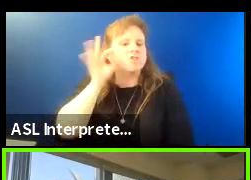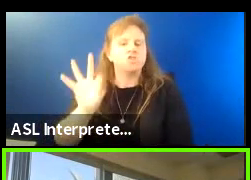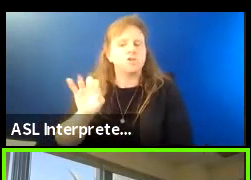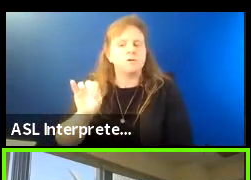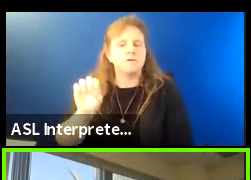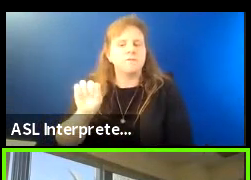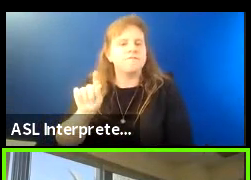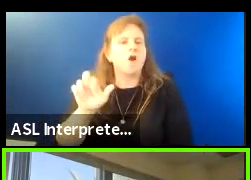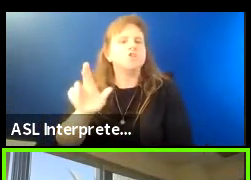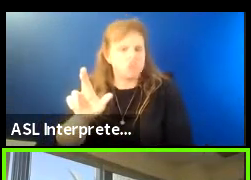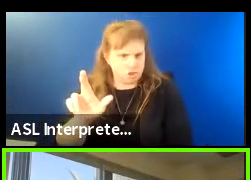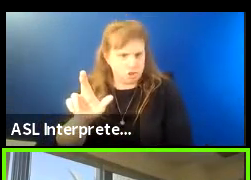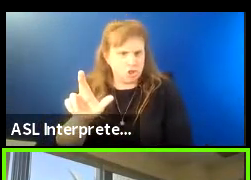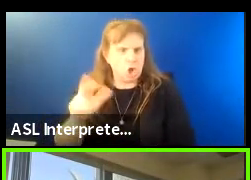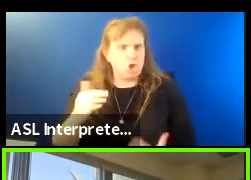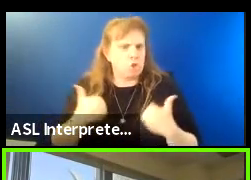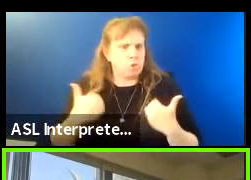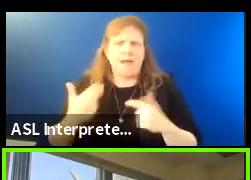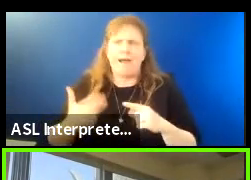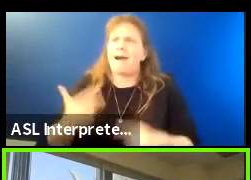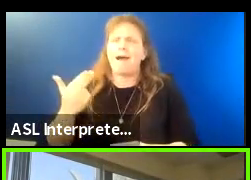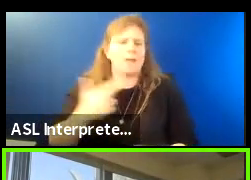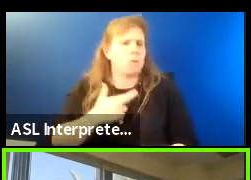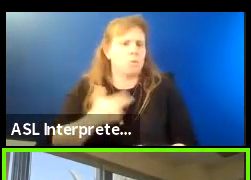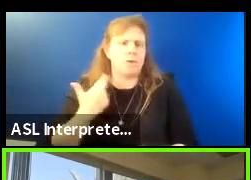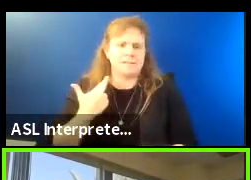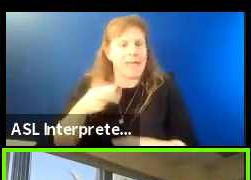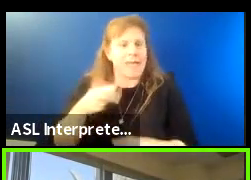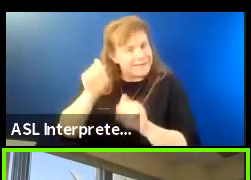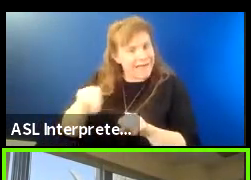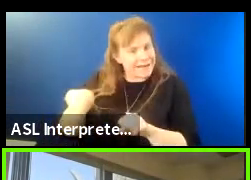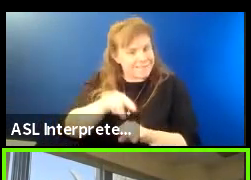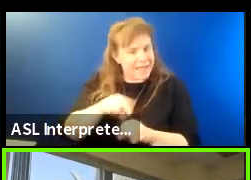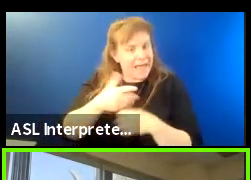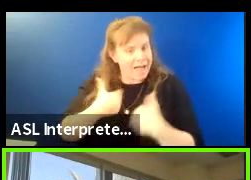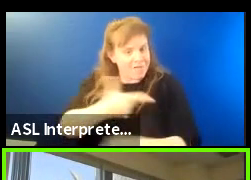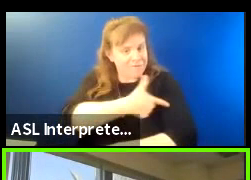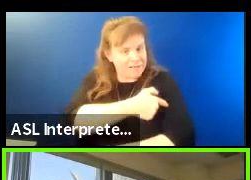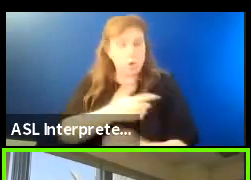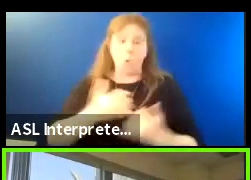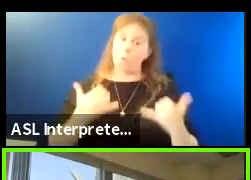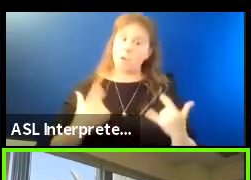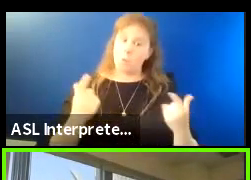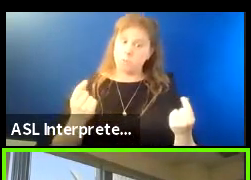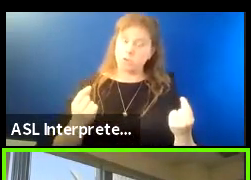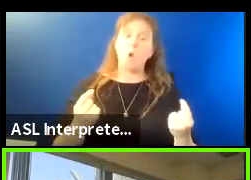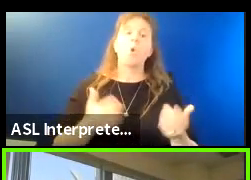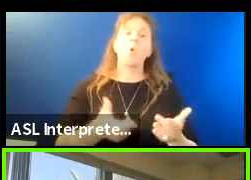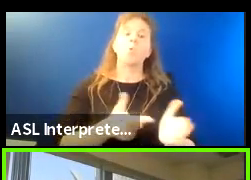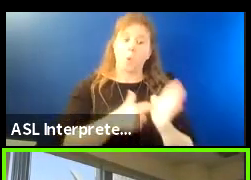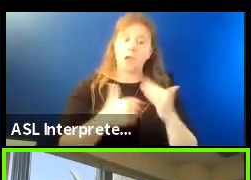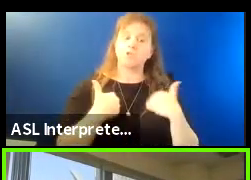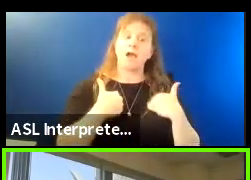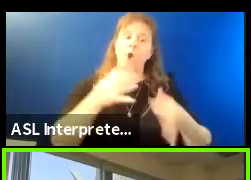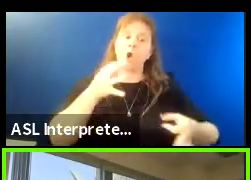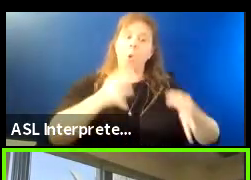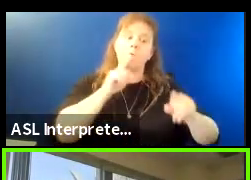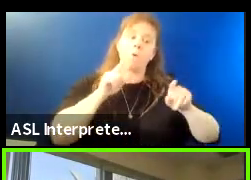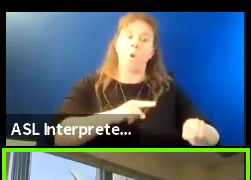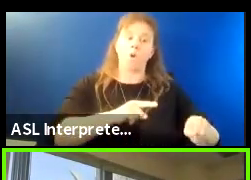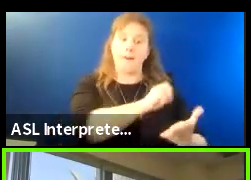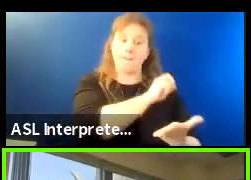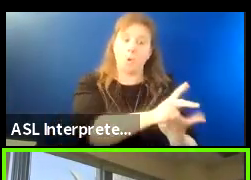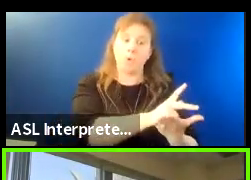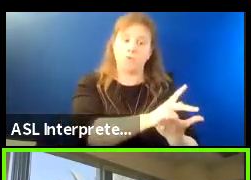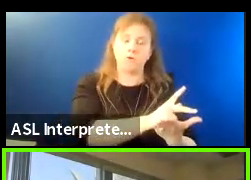risk, to be able to be vaccinated? Because the way we do it now is we get a court order, we get the court to approve. So is there